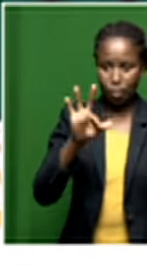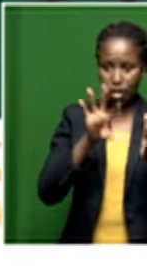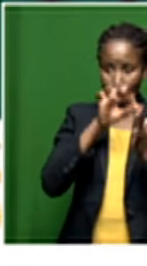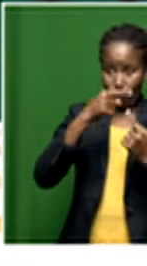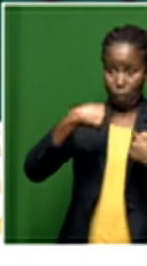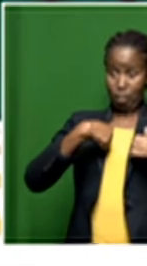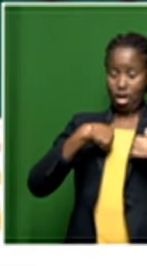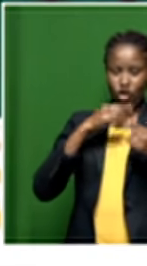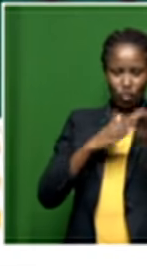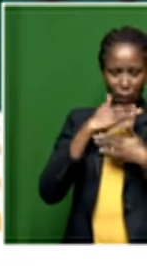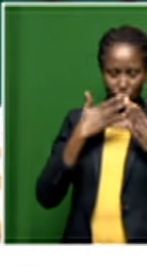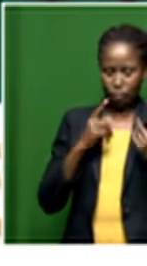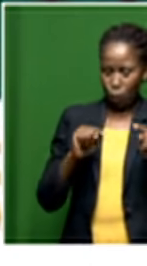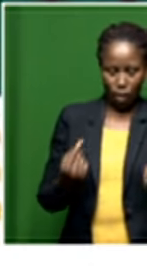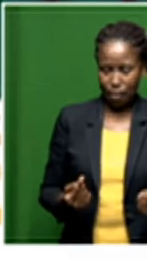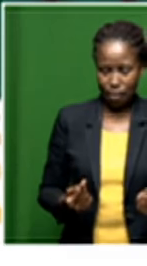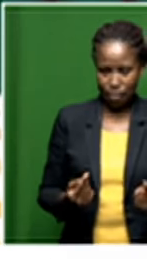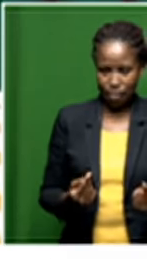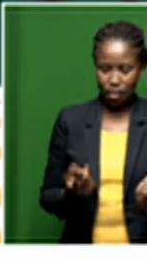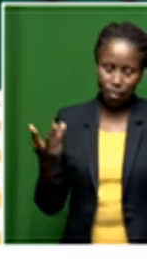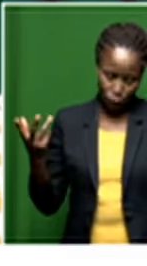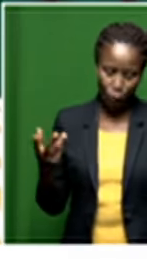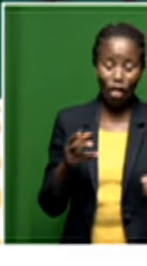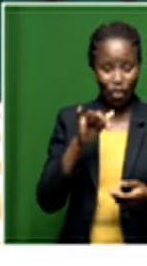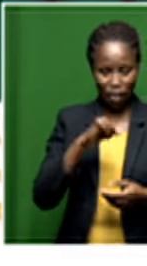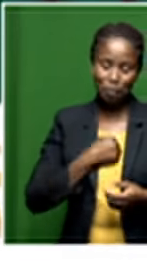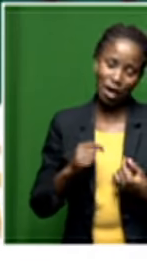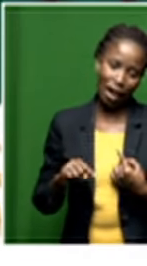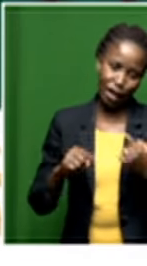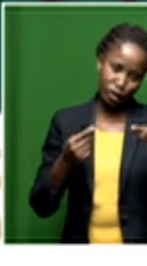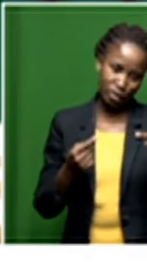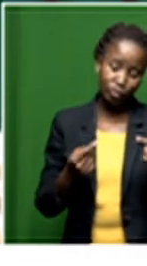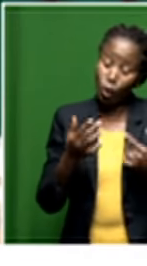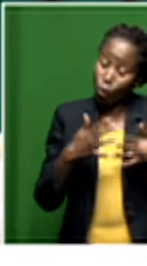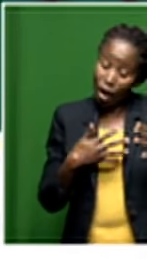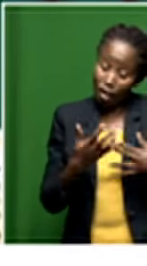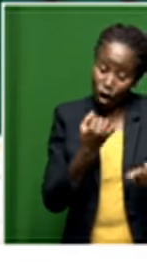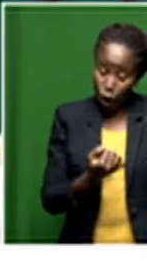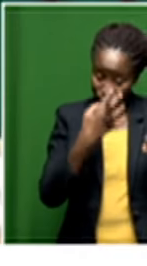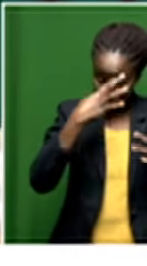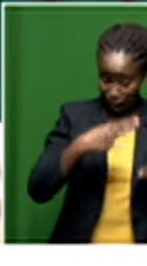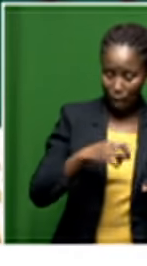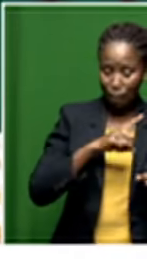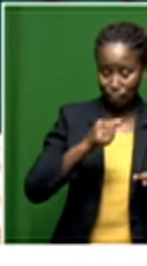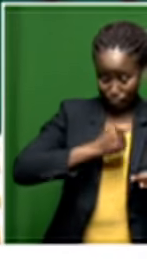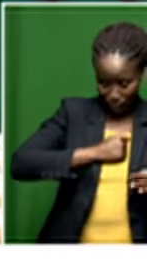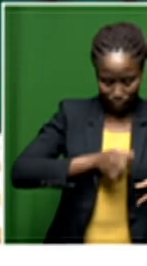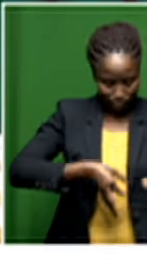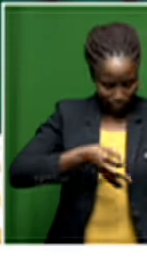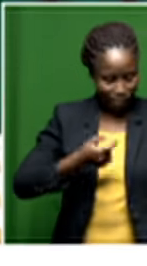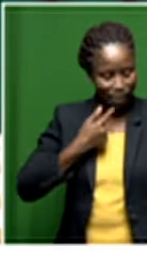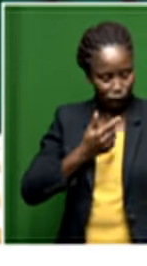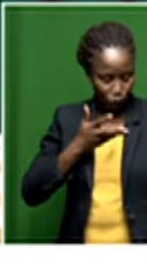only. So that was my argument. So whatever the court decides, but to me that was something